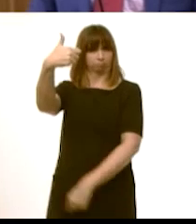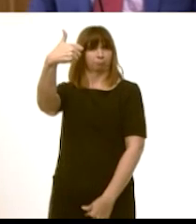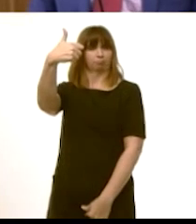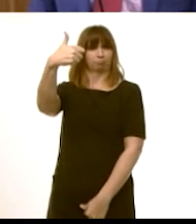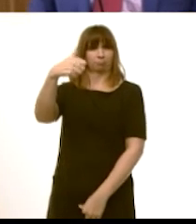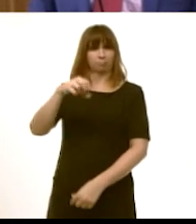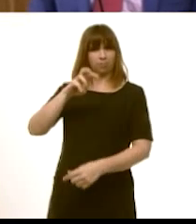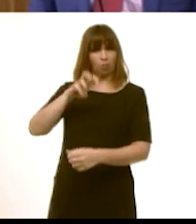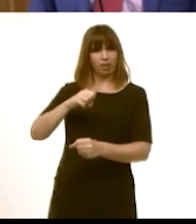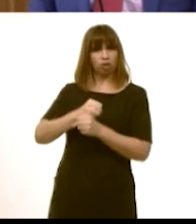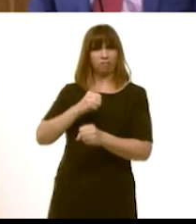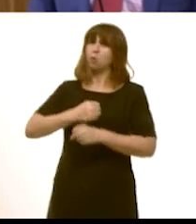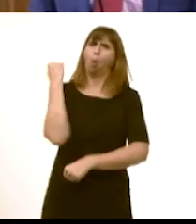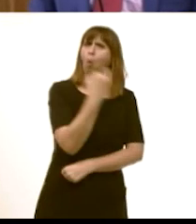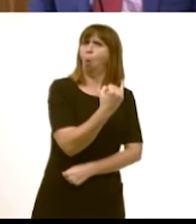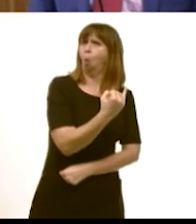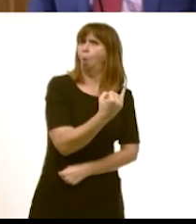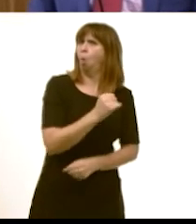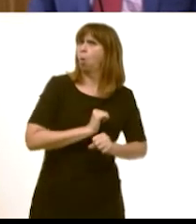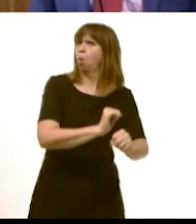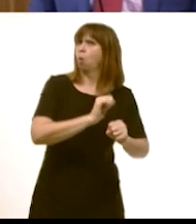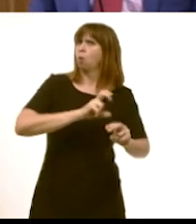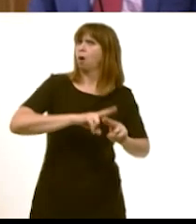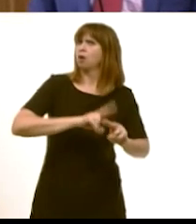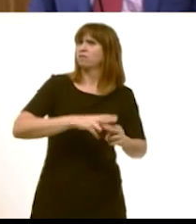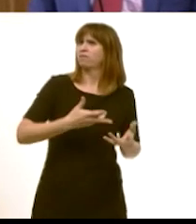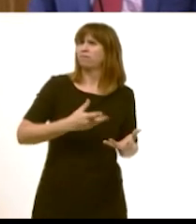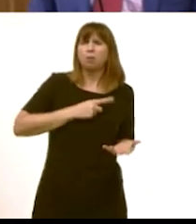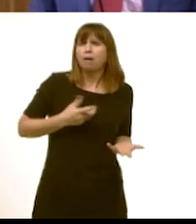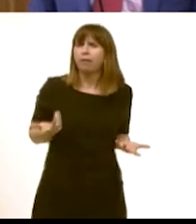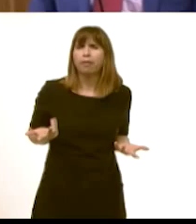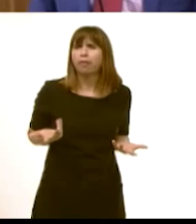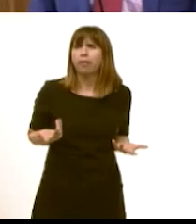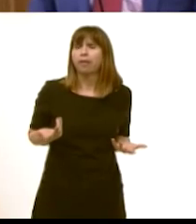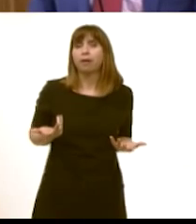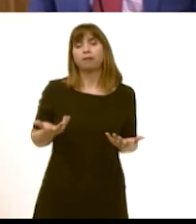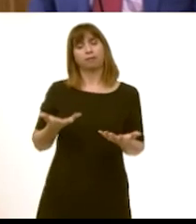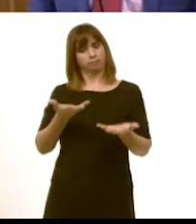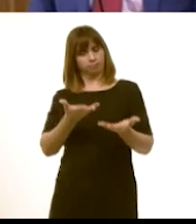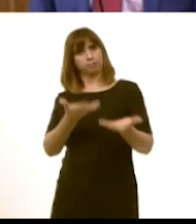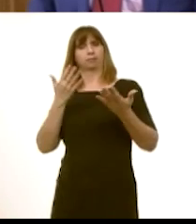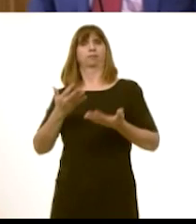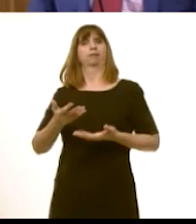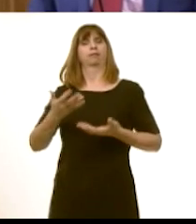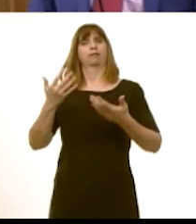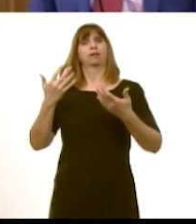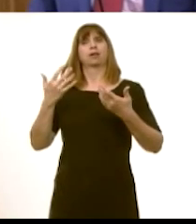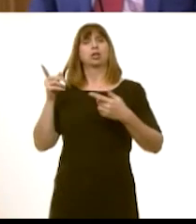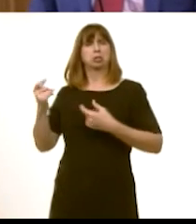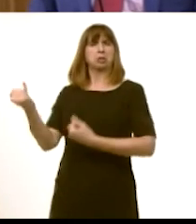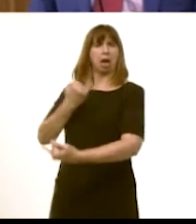own Cardiff Airport and to see it run by an independent company? Here we have an example where